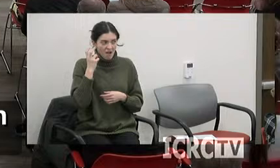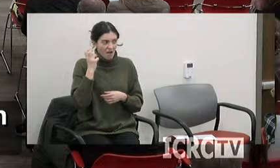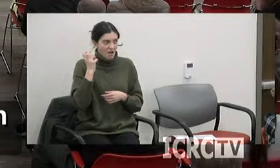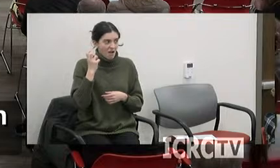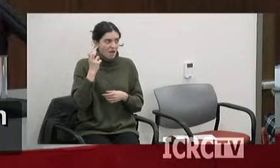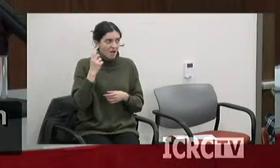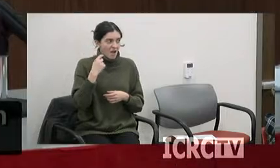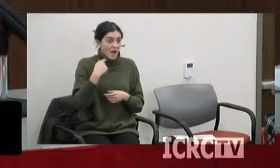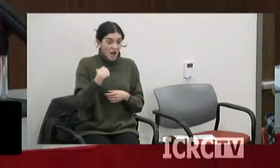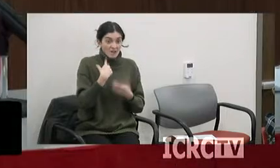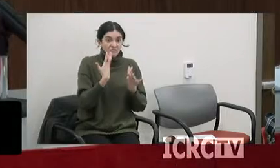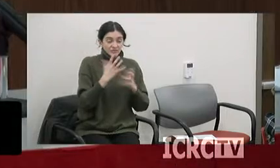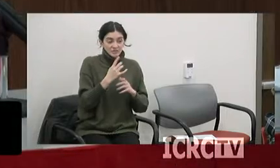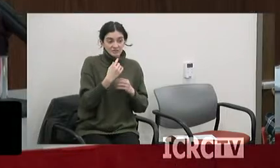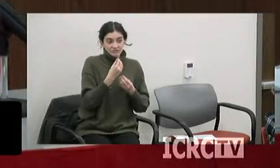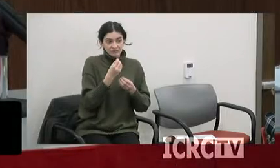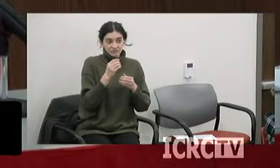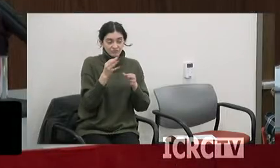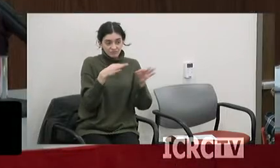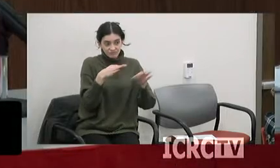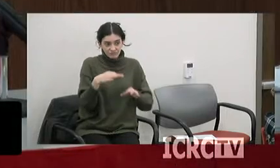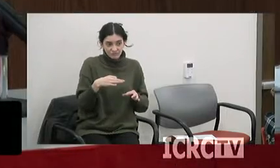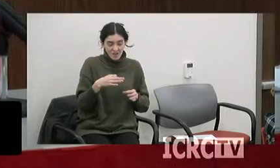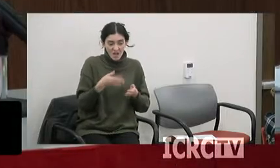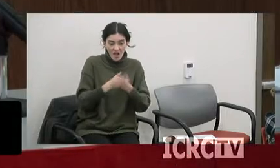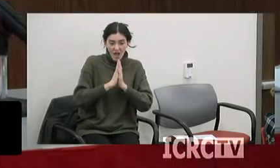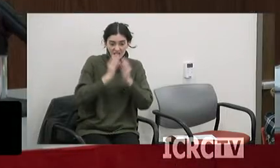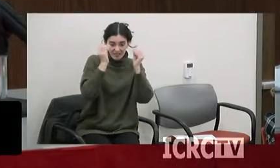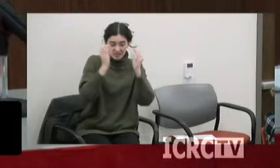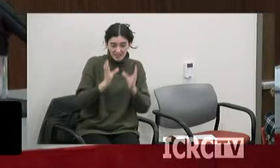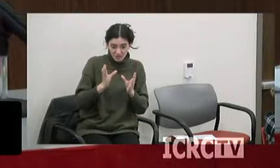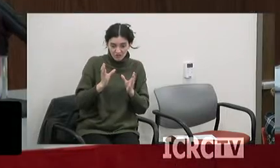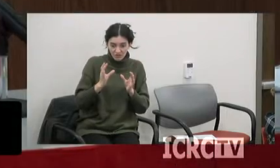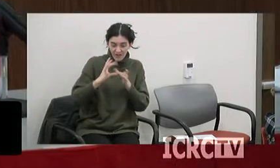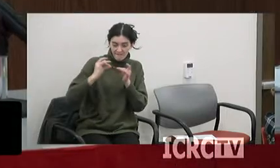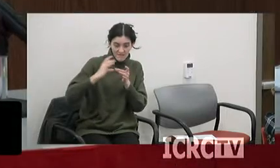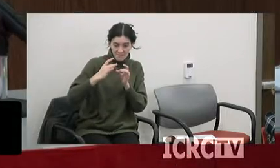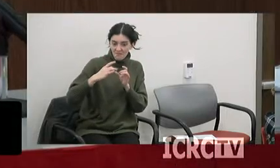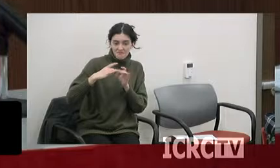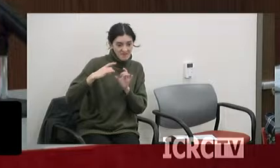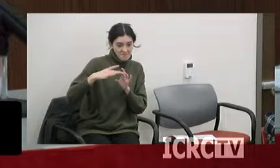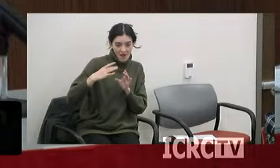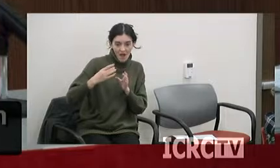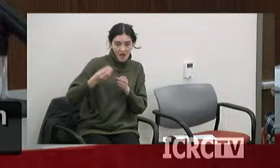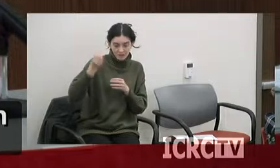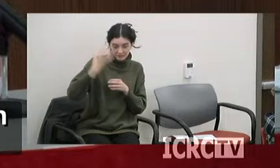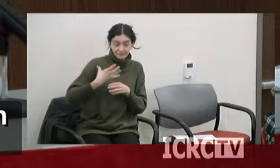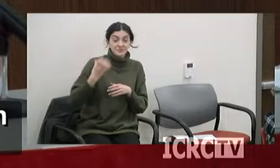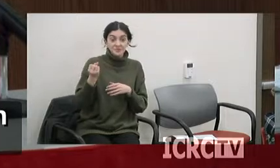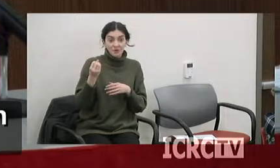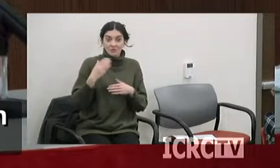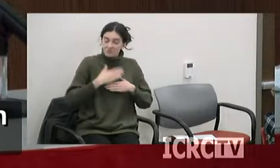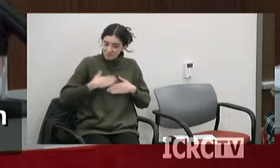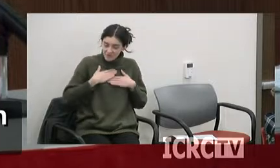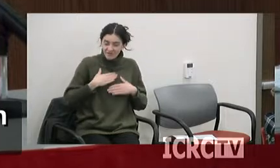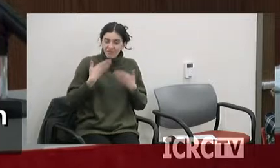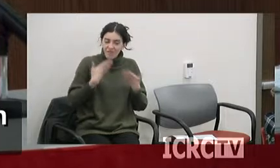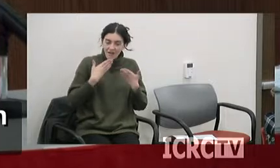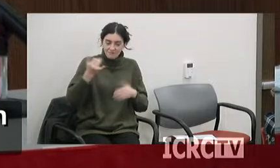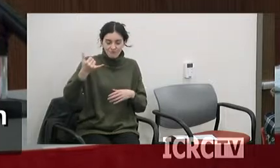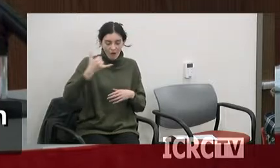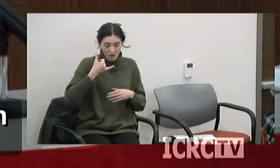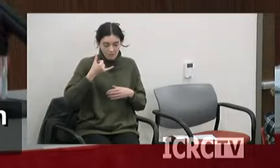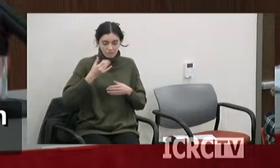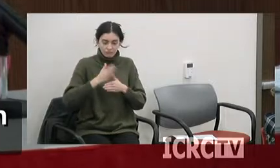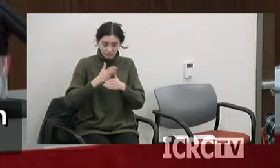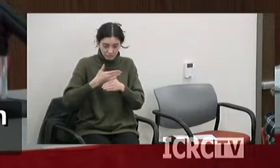ask teachers for input. And so I appreciate her willingness to encourage to reach out and speak up.